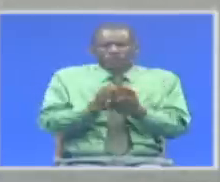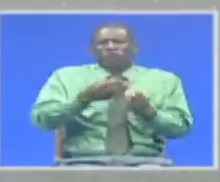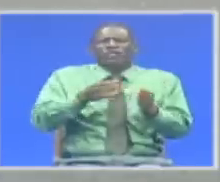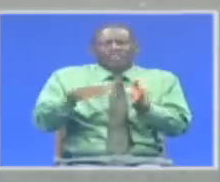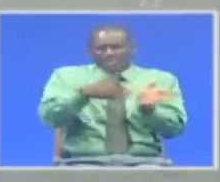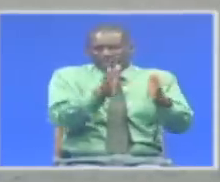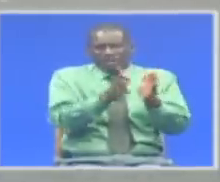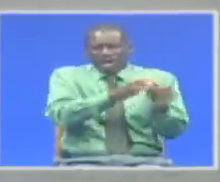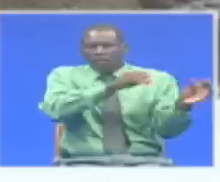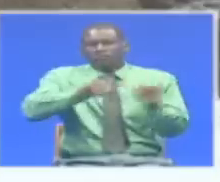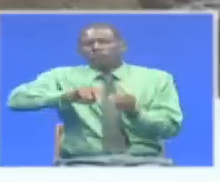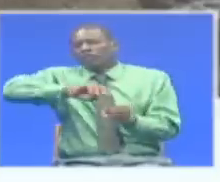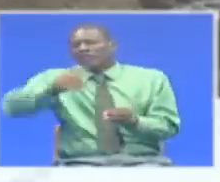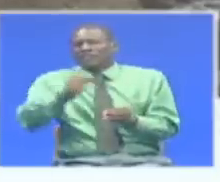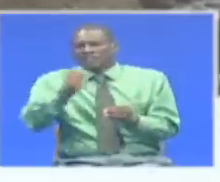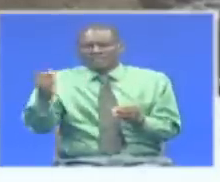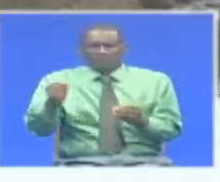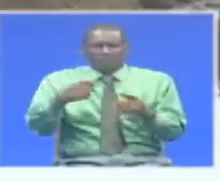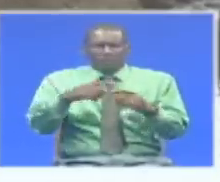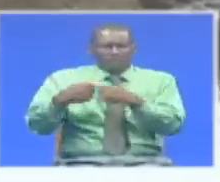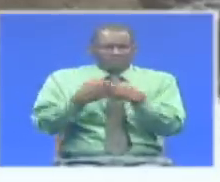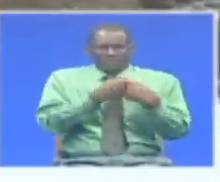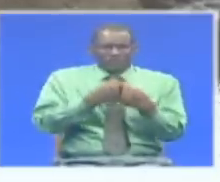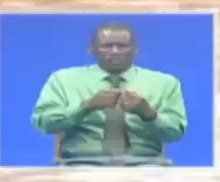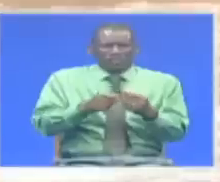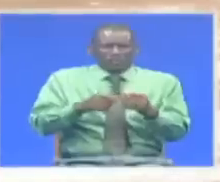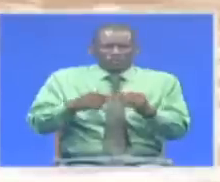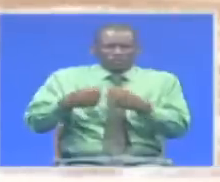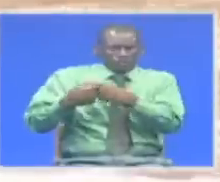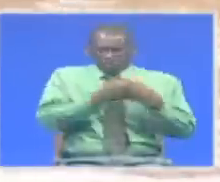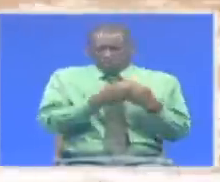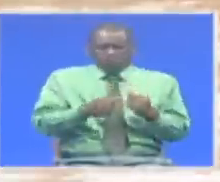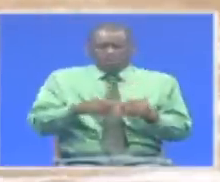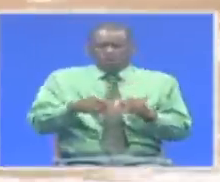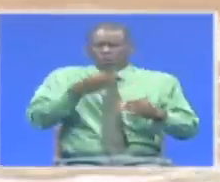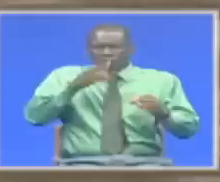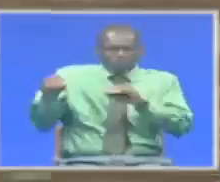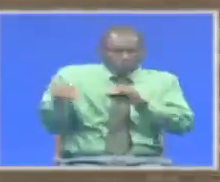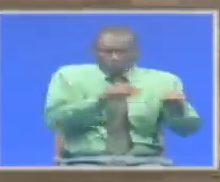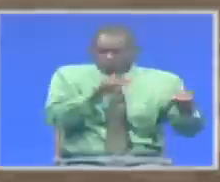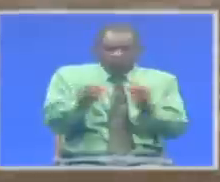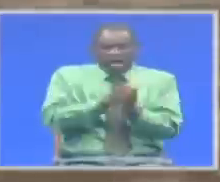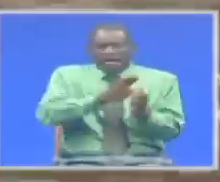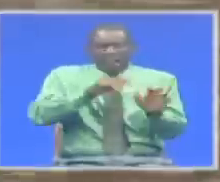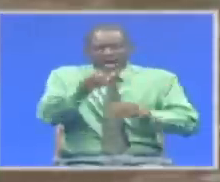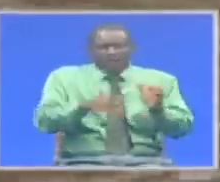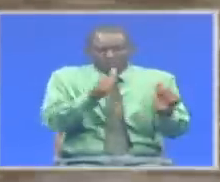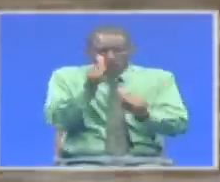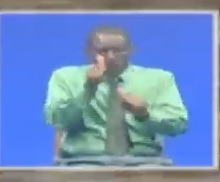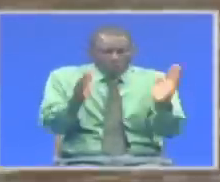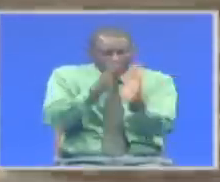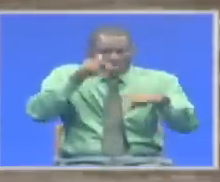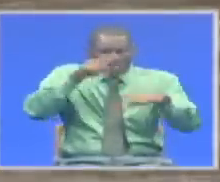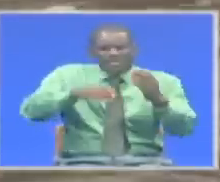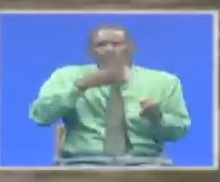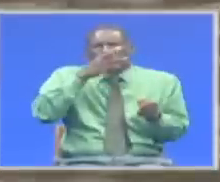up another, battling the fast-moving waters and the predators that hide in them. For the